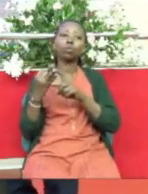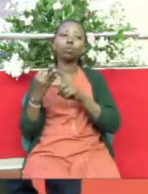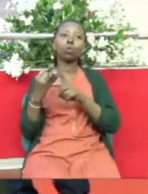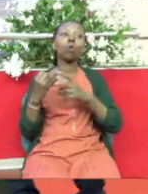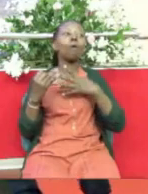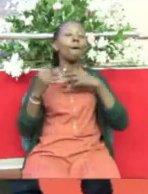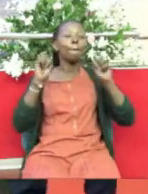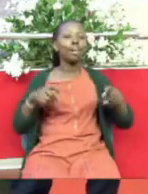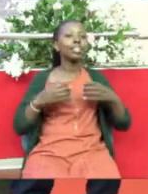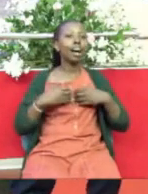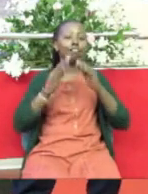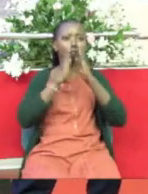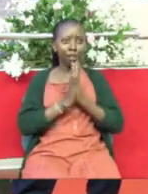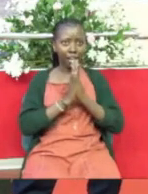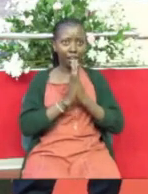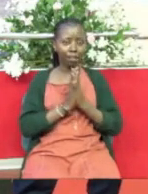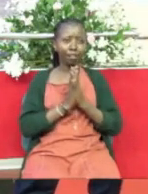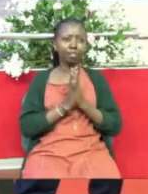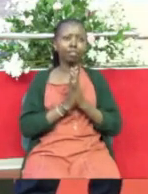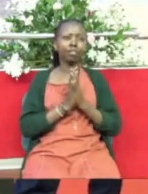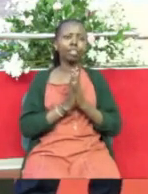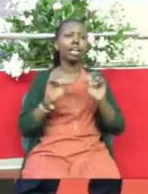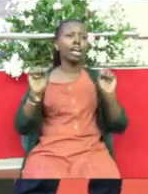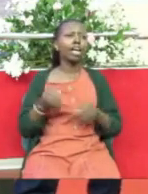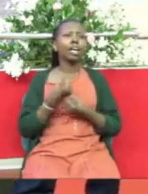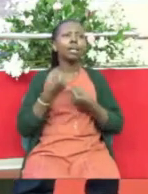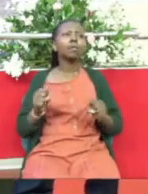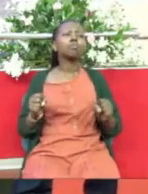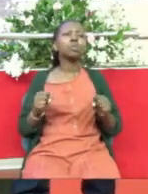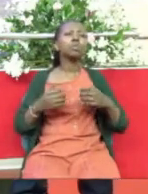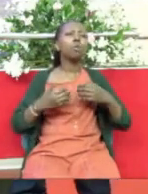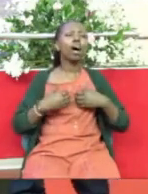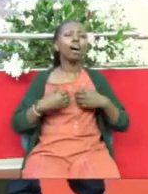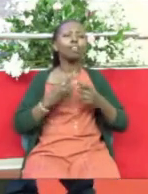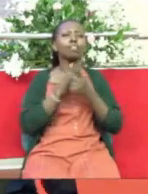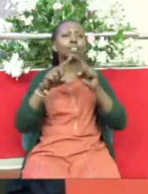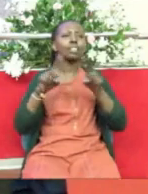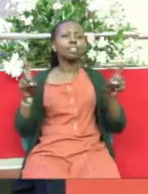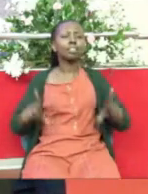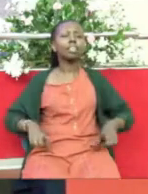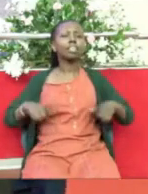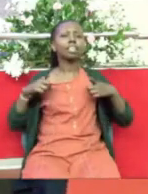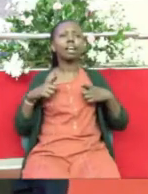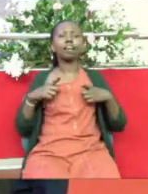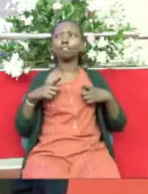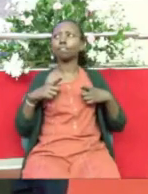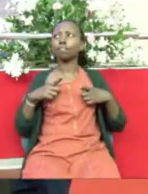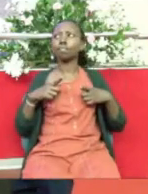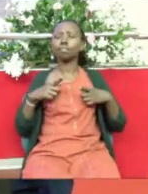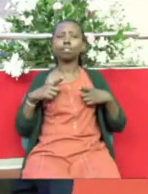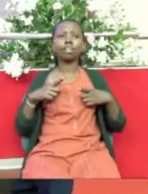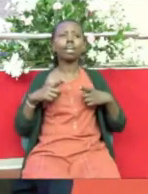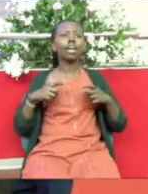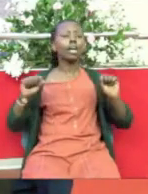la pili unahitaji maombi. You cannot be able to have a different life. You cannot be a person who can be able to turn the